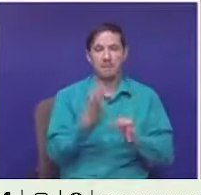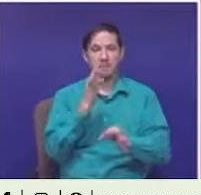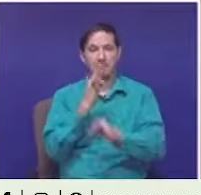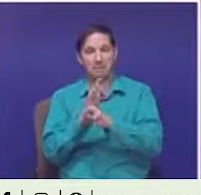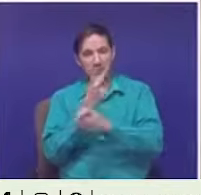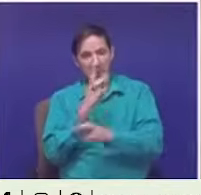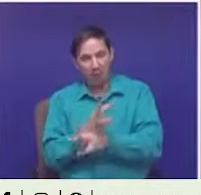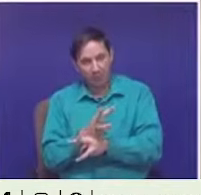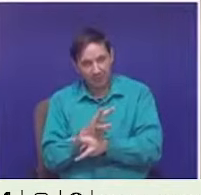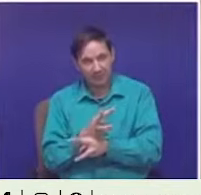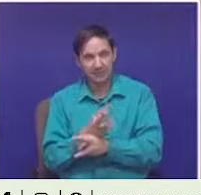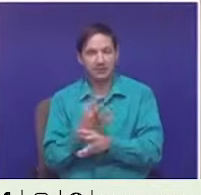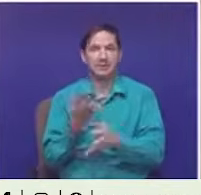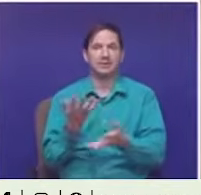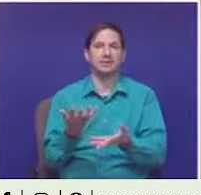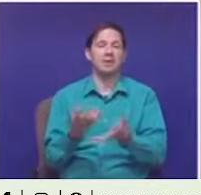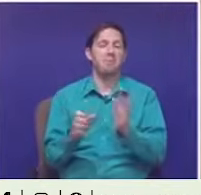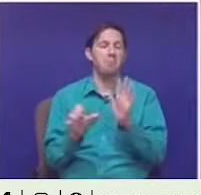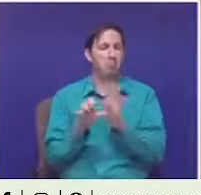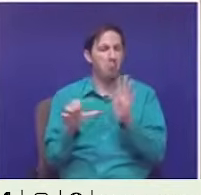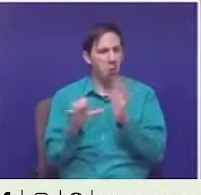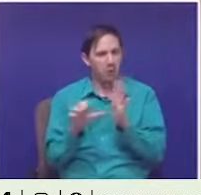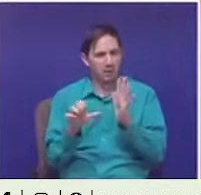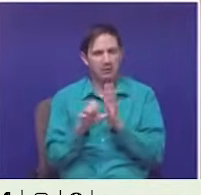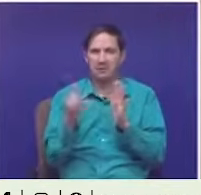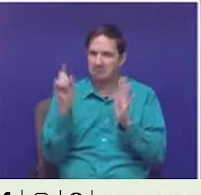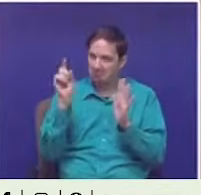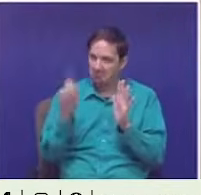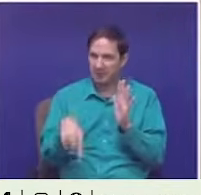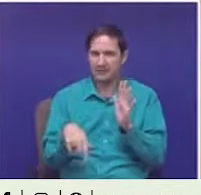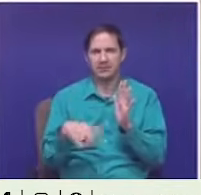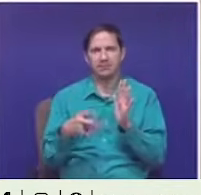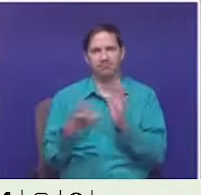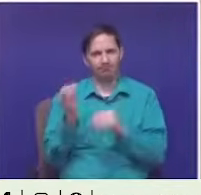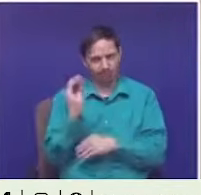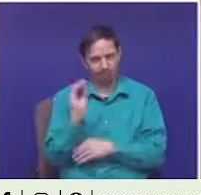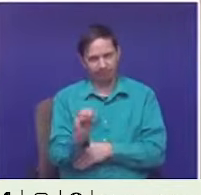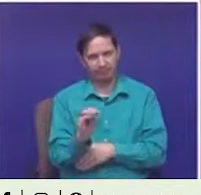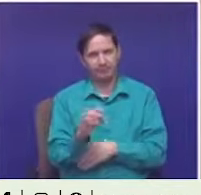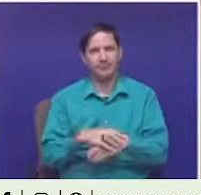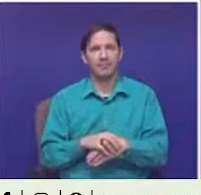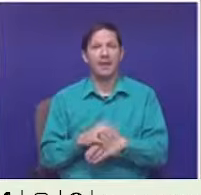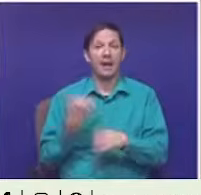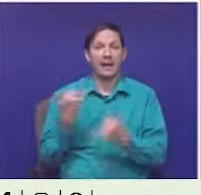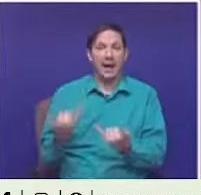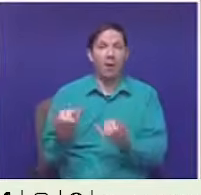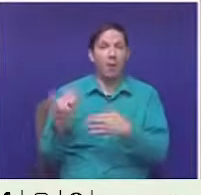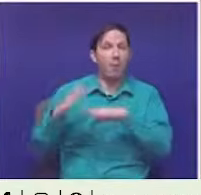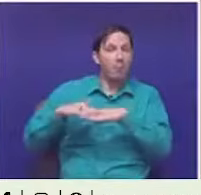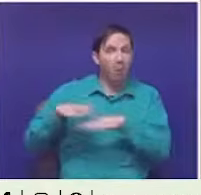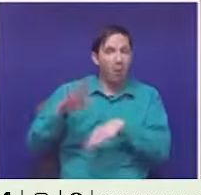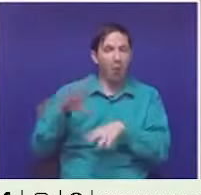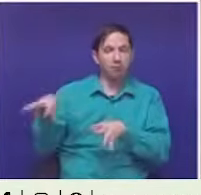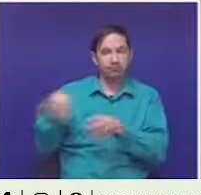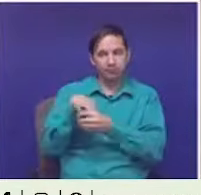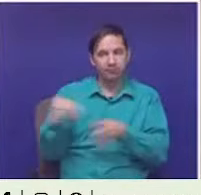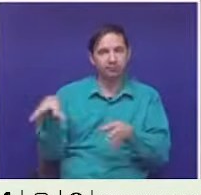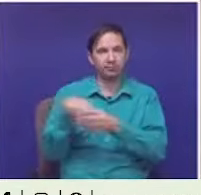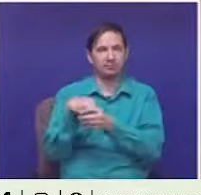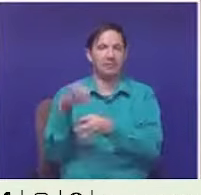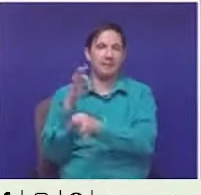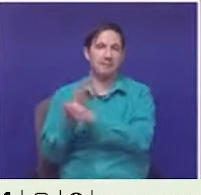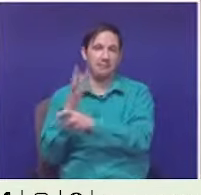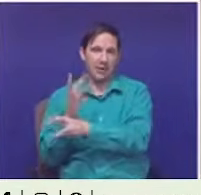parents of the school. And so it's very important. And there's a greater participation for parents than